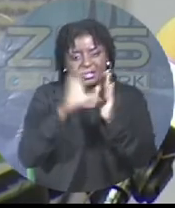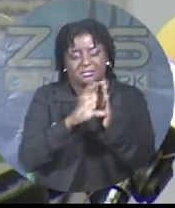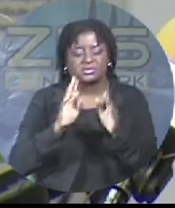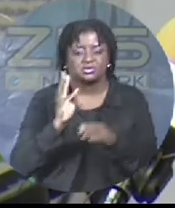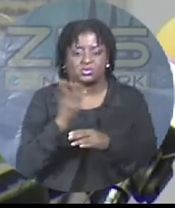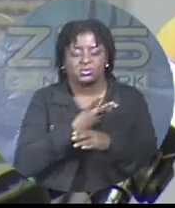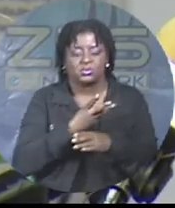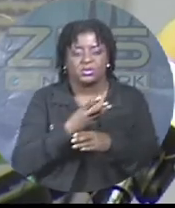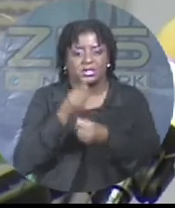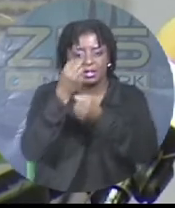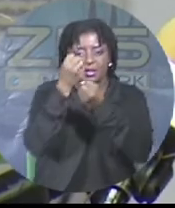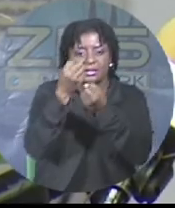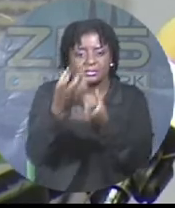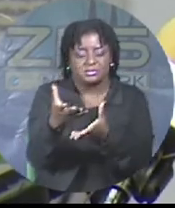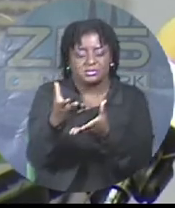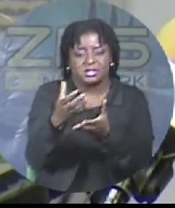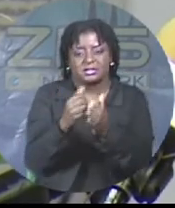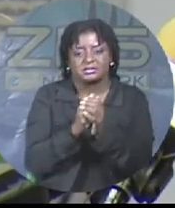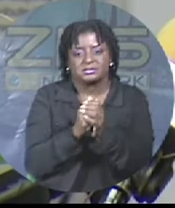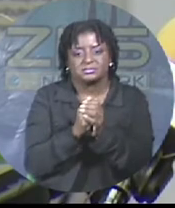project as the PLP.